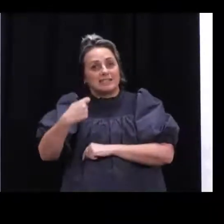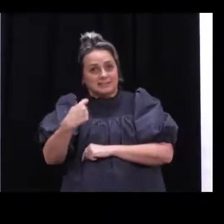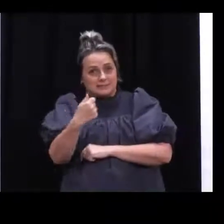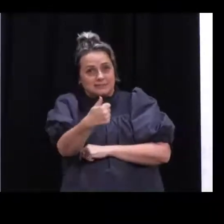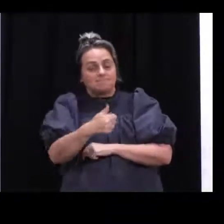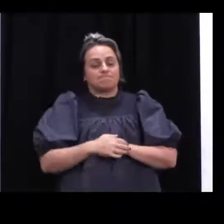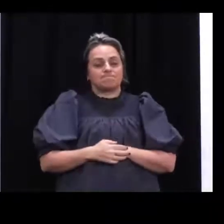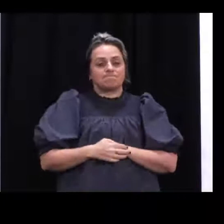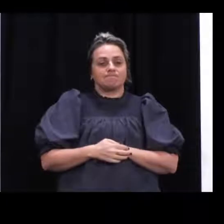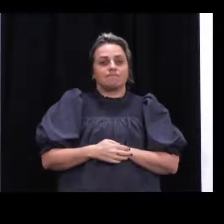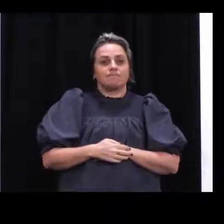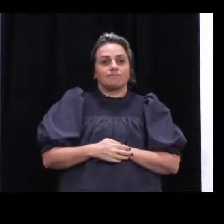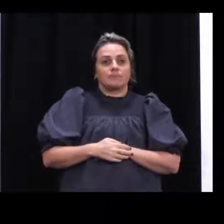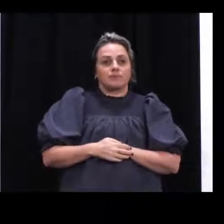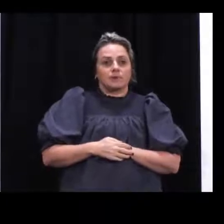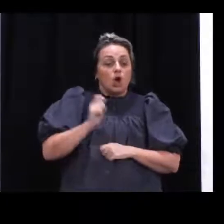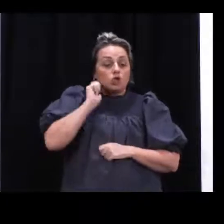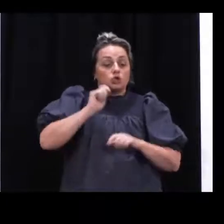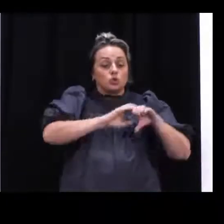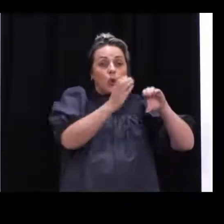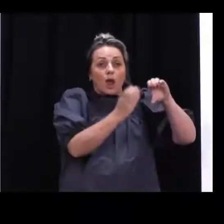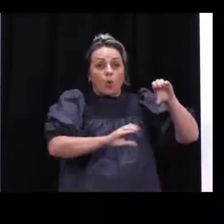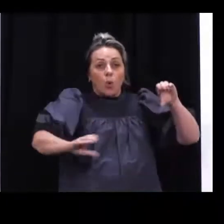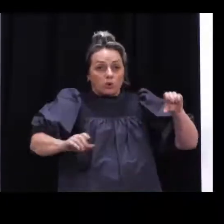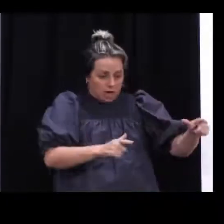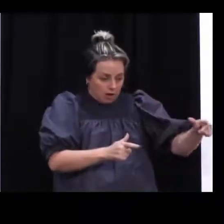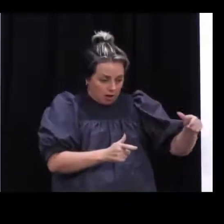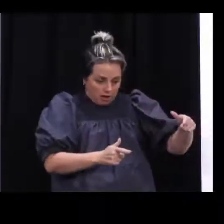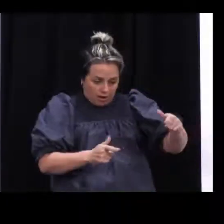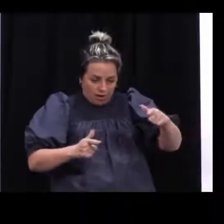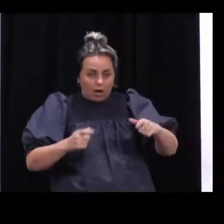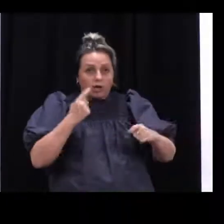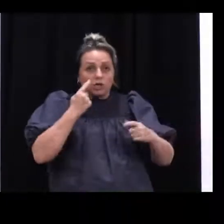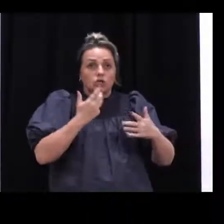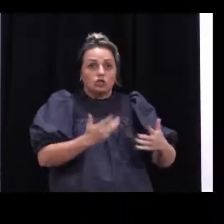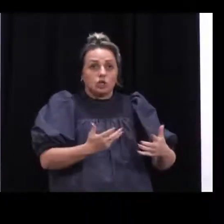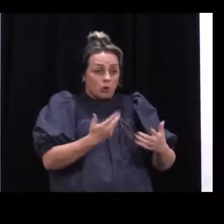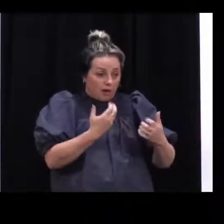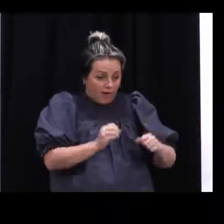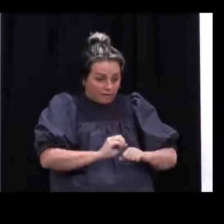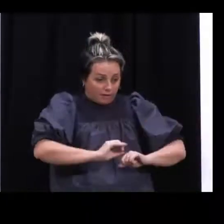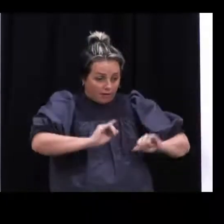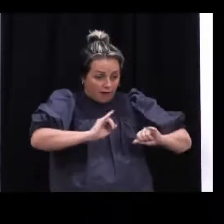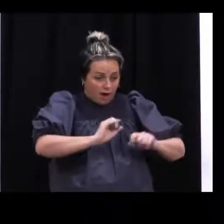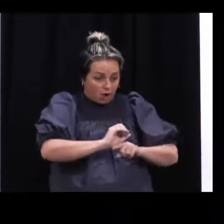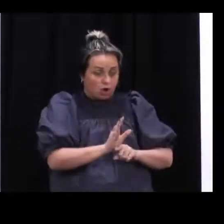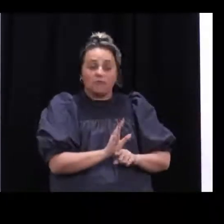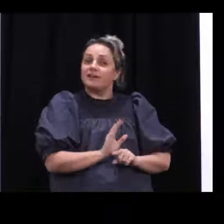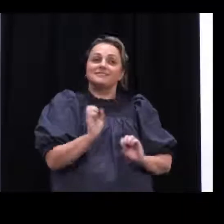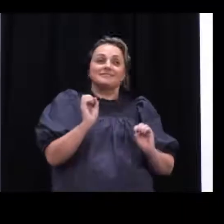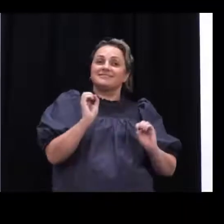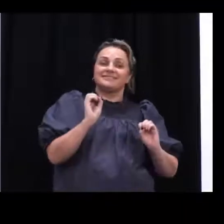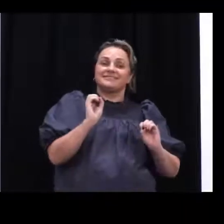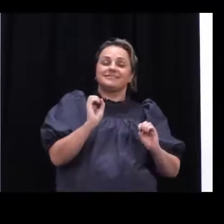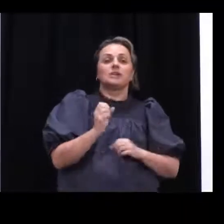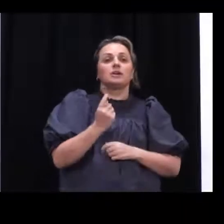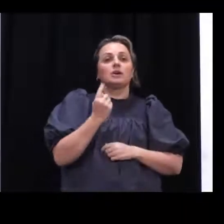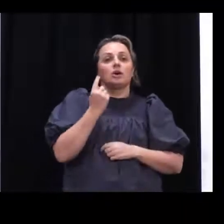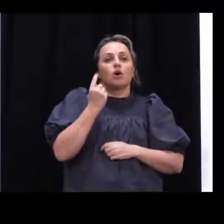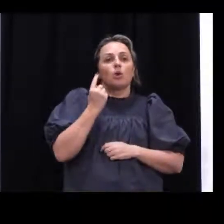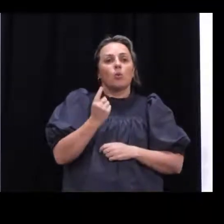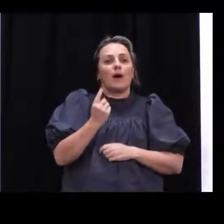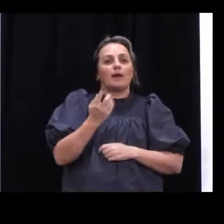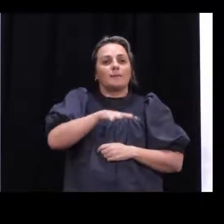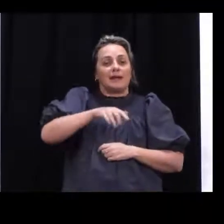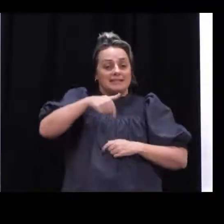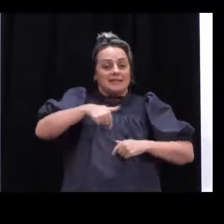wastewater testing result front, the latest results from ESR show no unexpected detections to report, and a sample collected from Moa